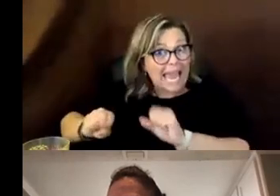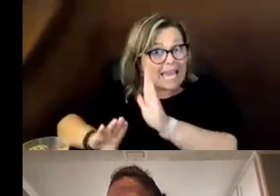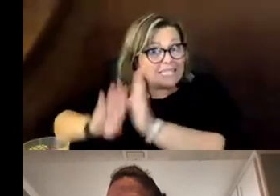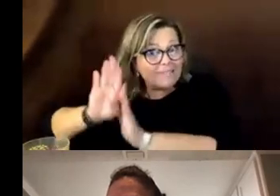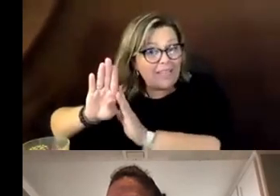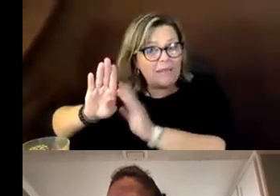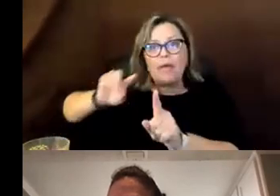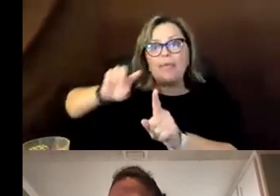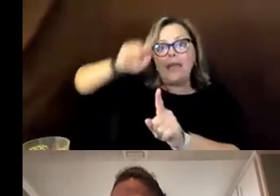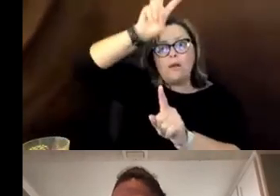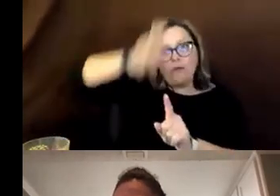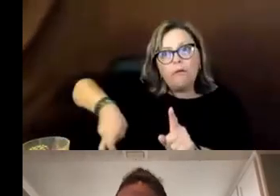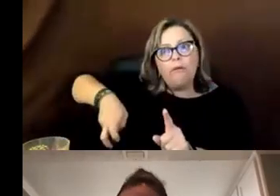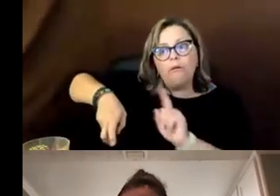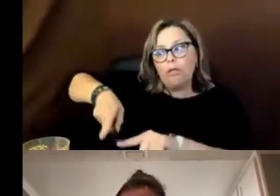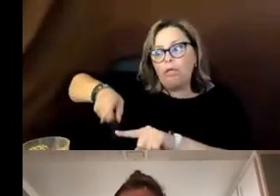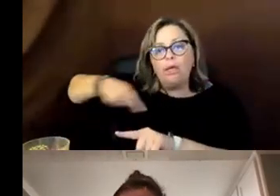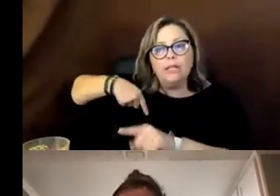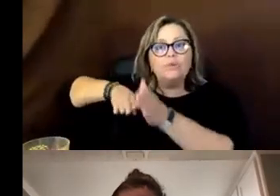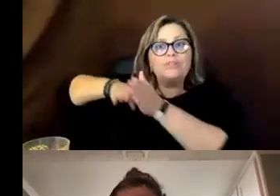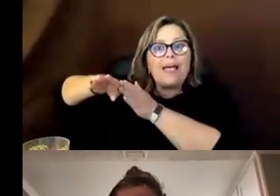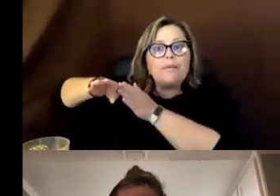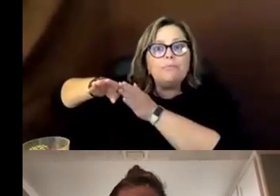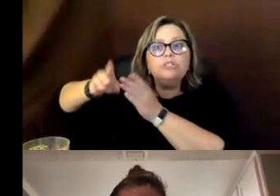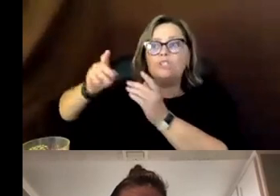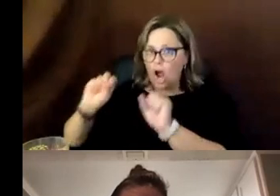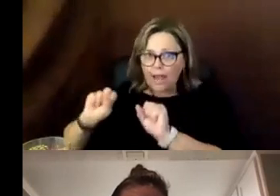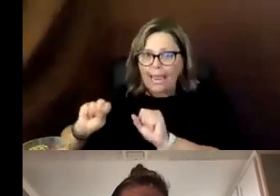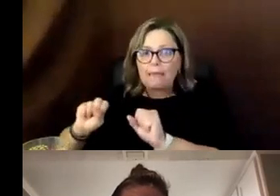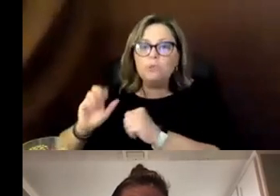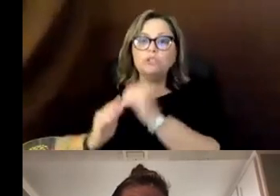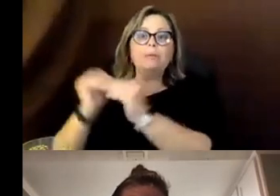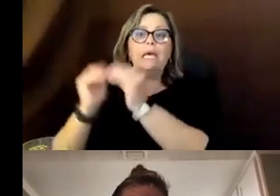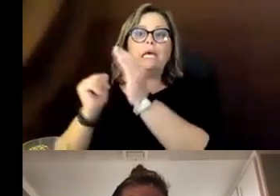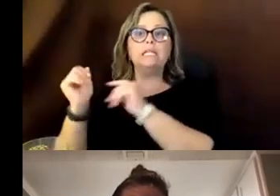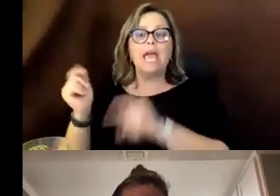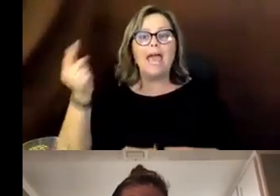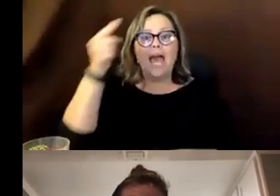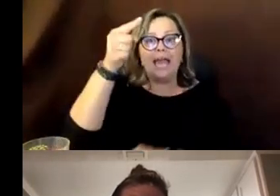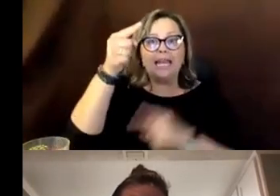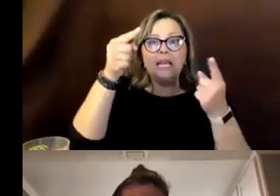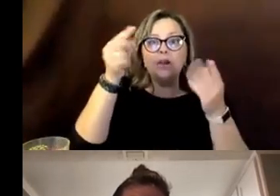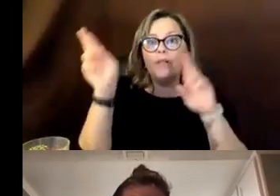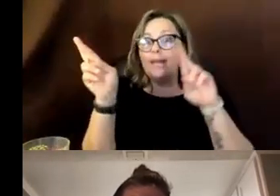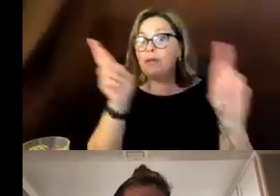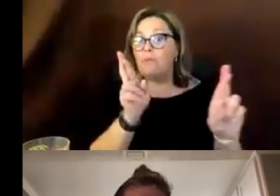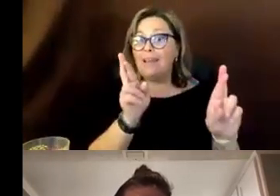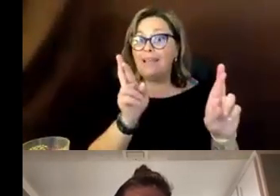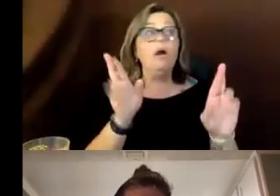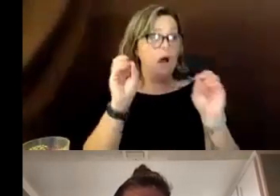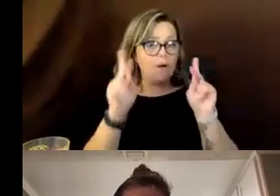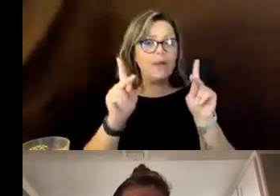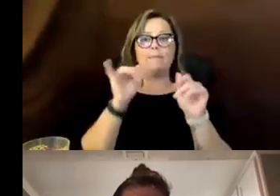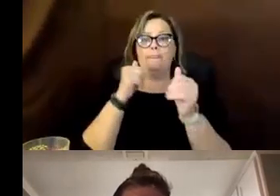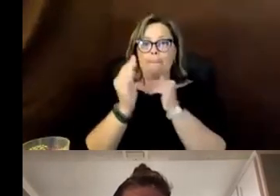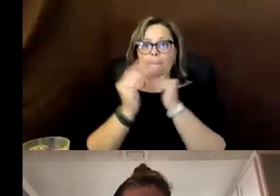you have the developers getting through red tape, and if they get through the red tape, not having the labor force to work with